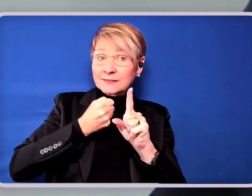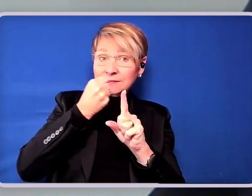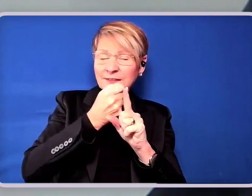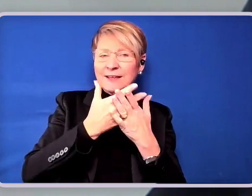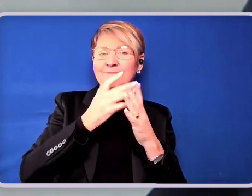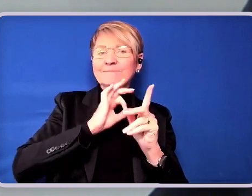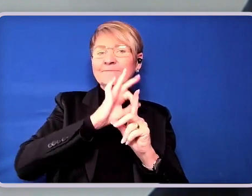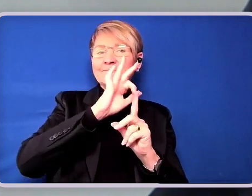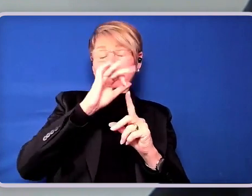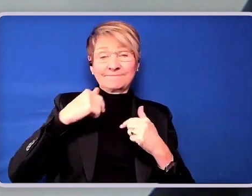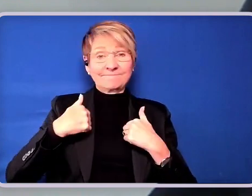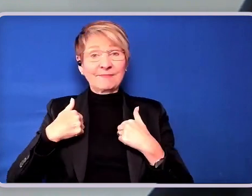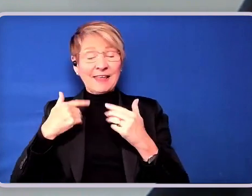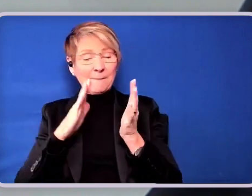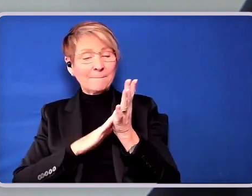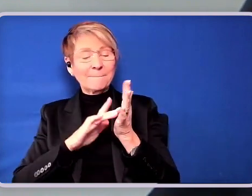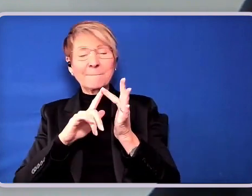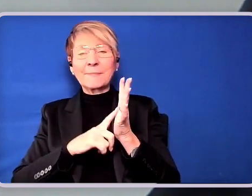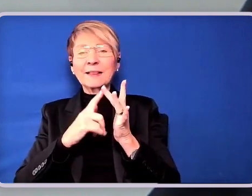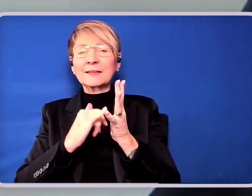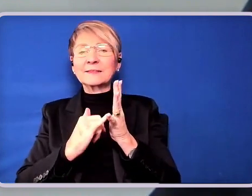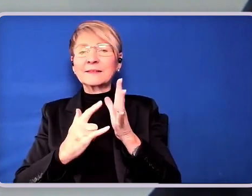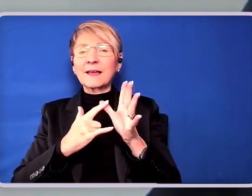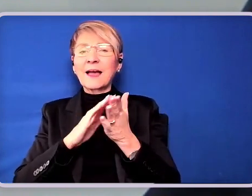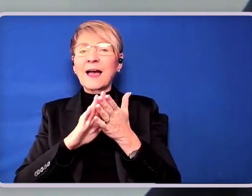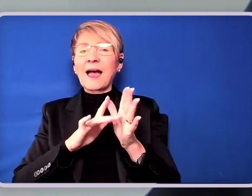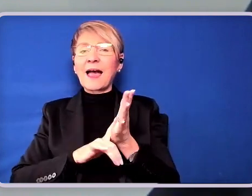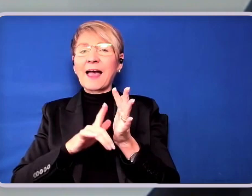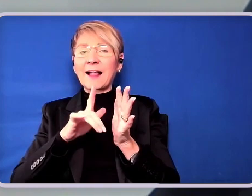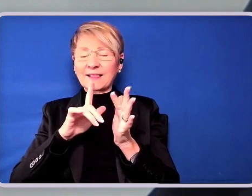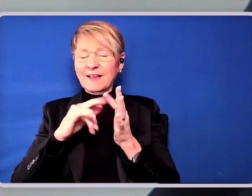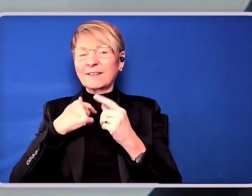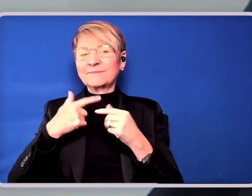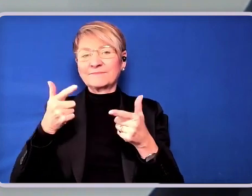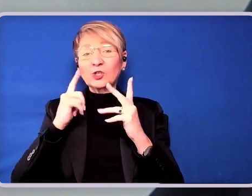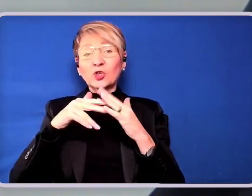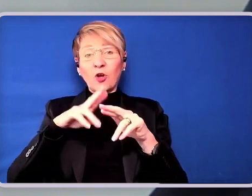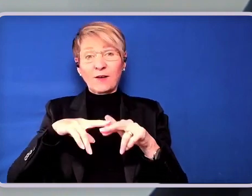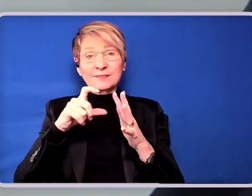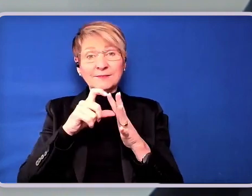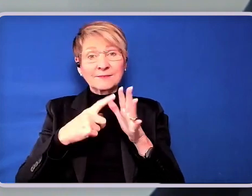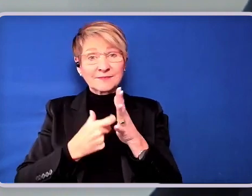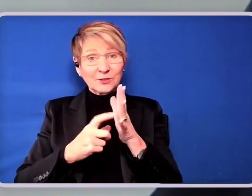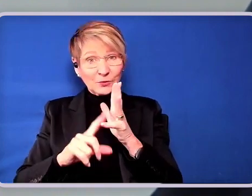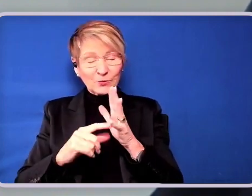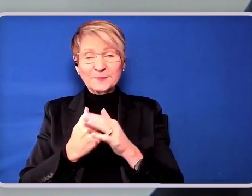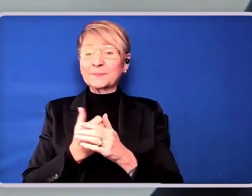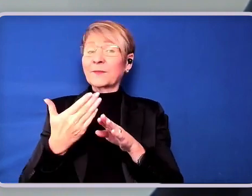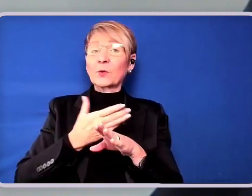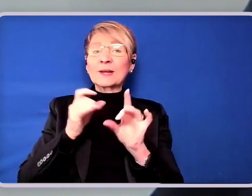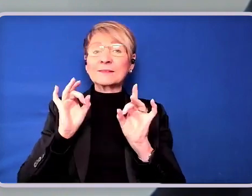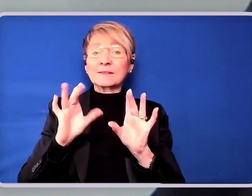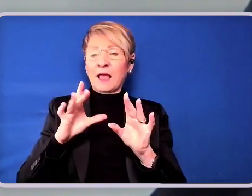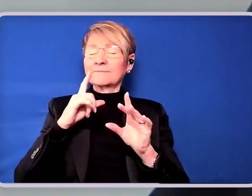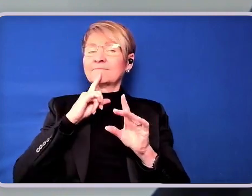Resource Unit, and it's a pleasure to be your host for this session today. Before we start, I'd like to acknowledge that we're meeting today on the land